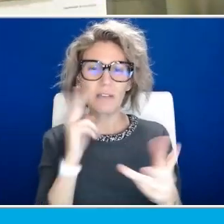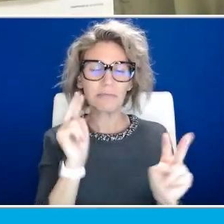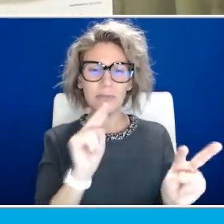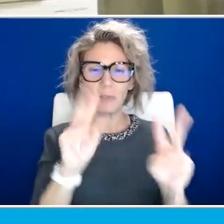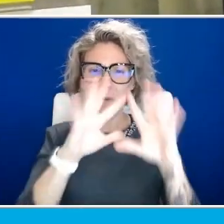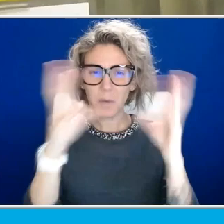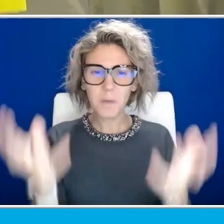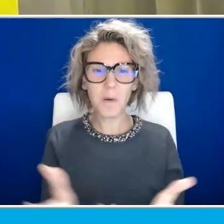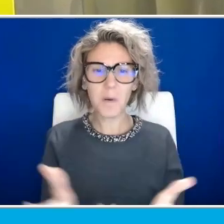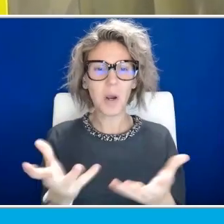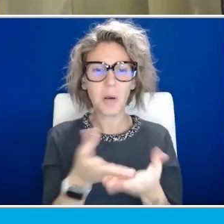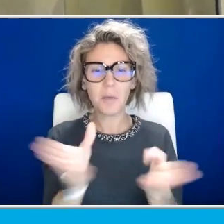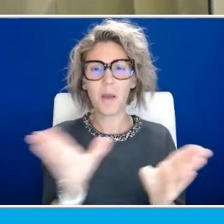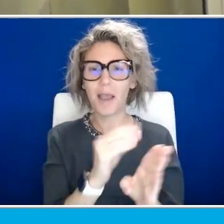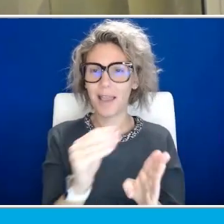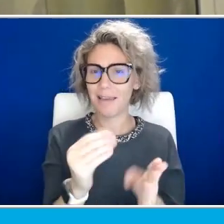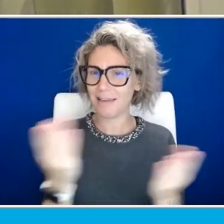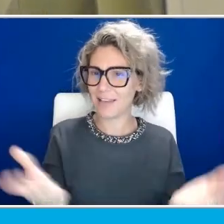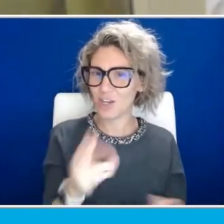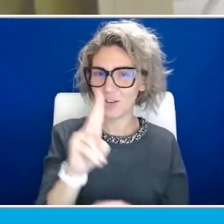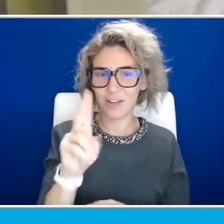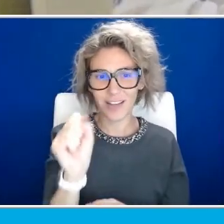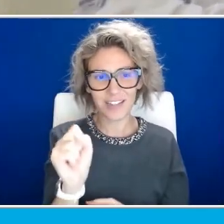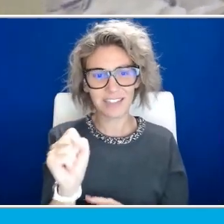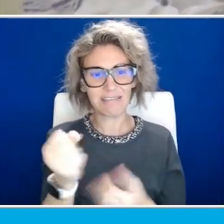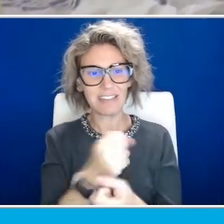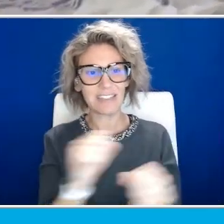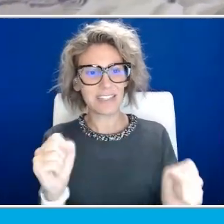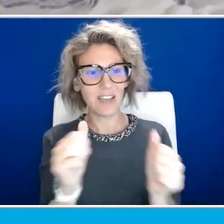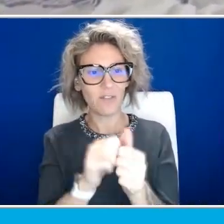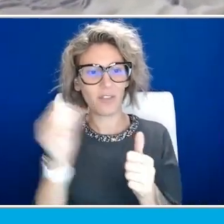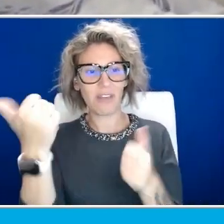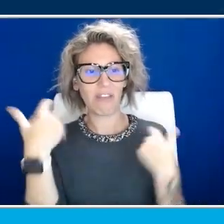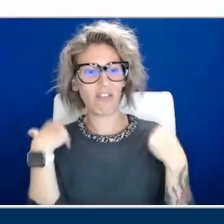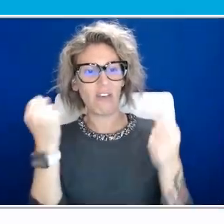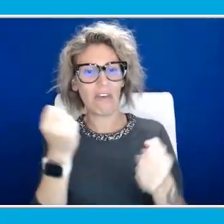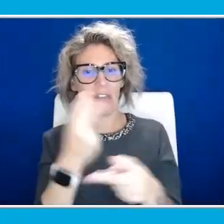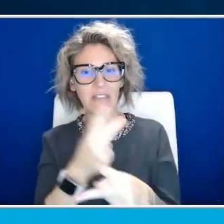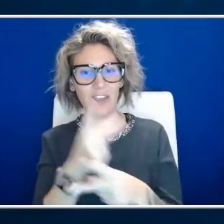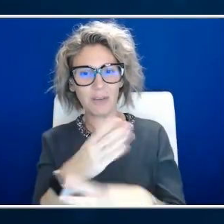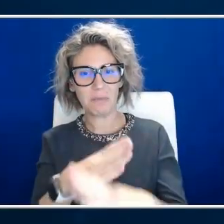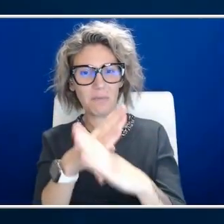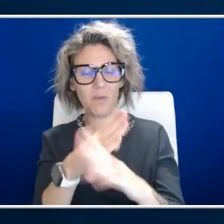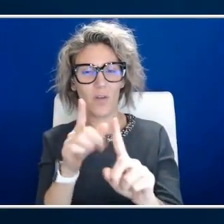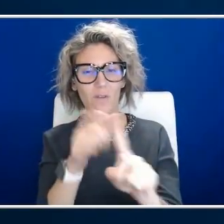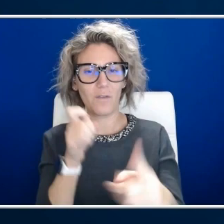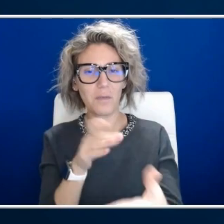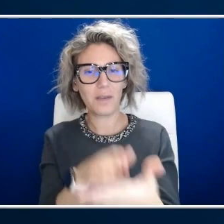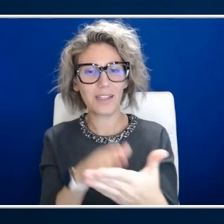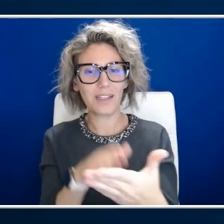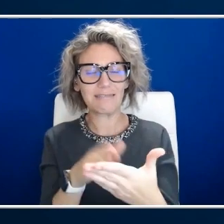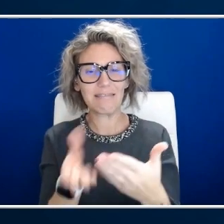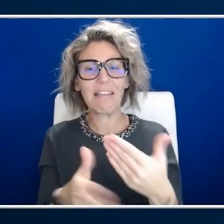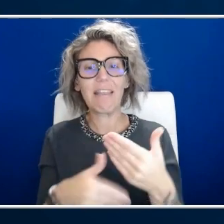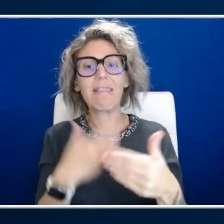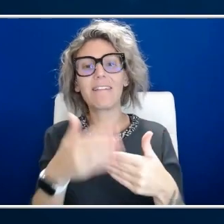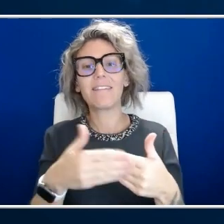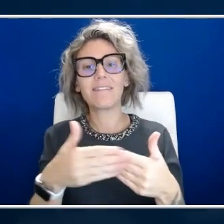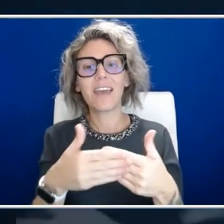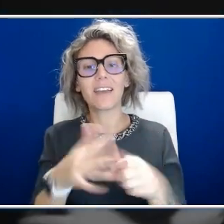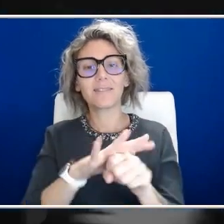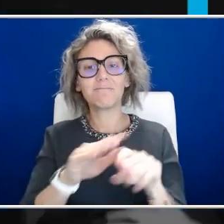along with the other healthcare professionals working together to guard against the next pandemic. Wednesday at 8 a.m.